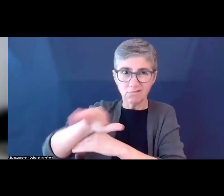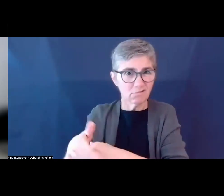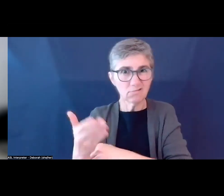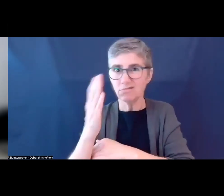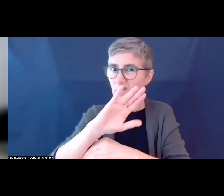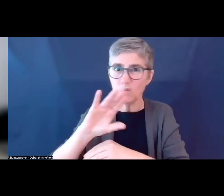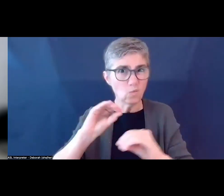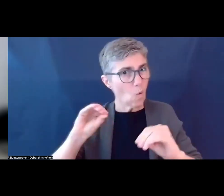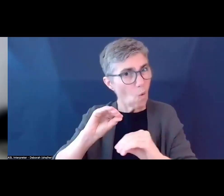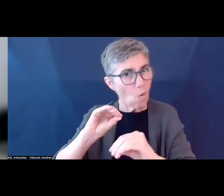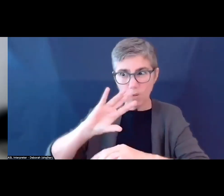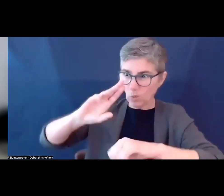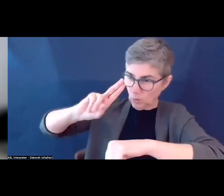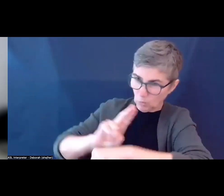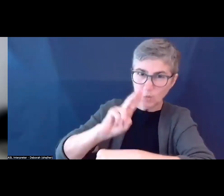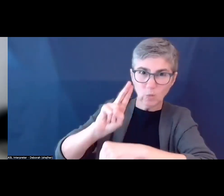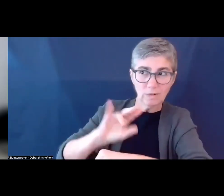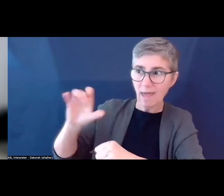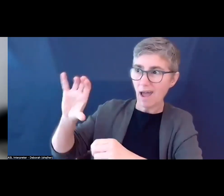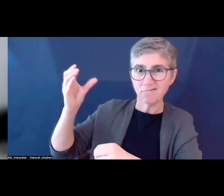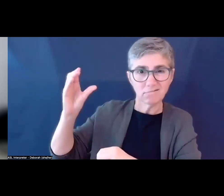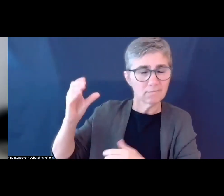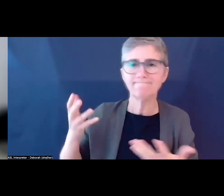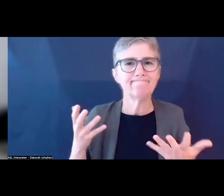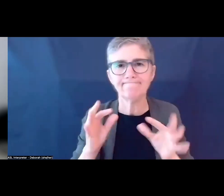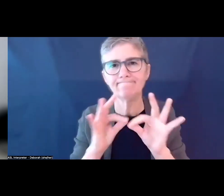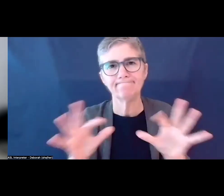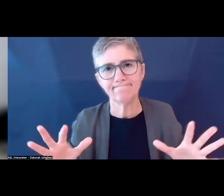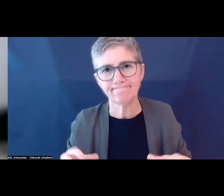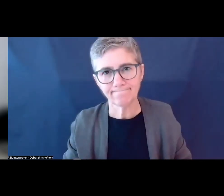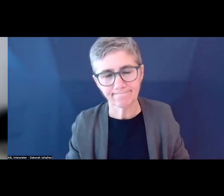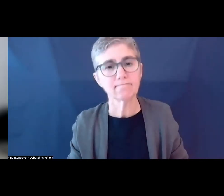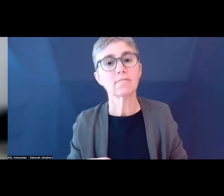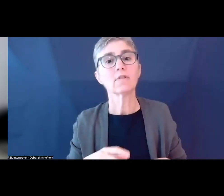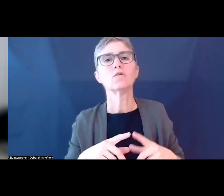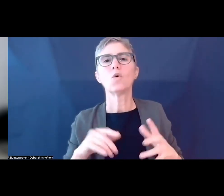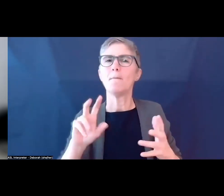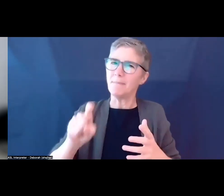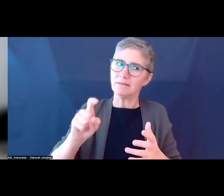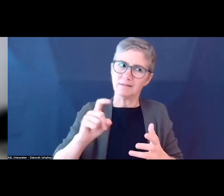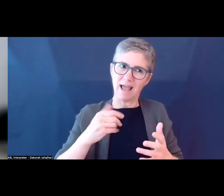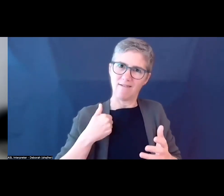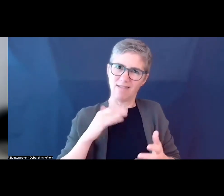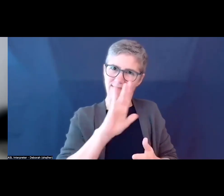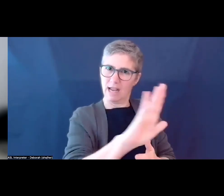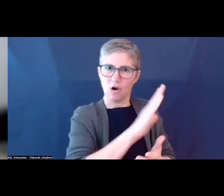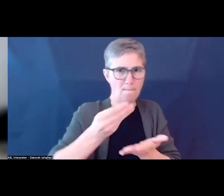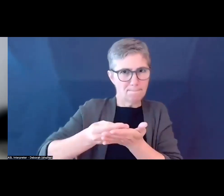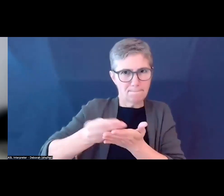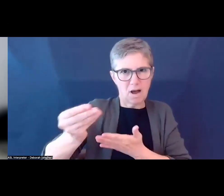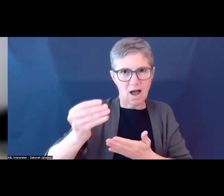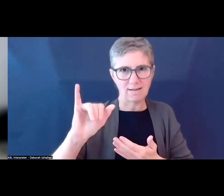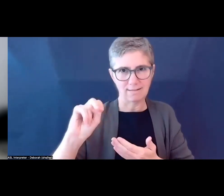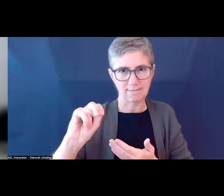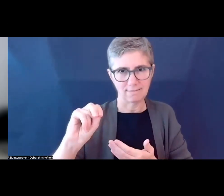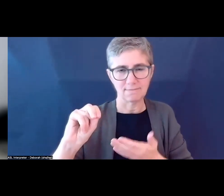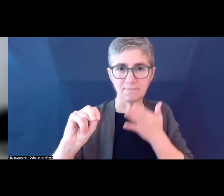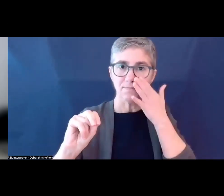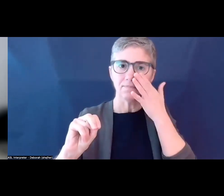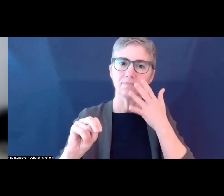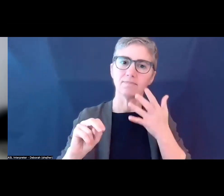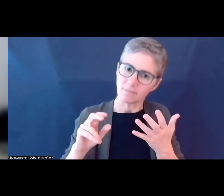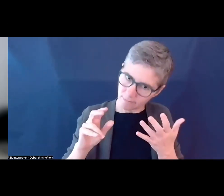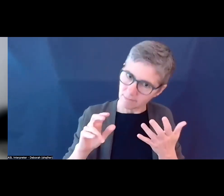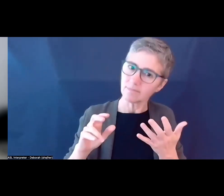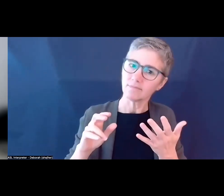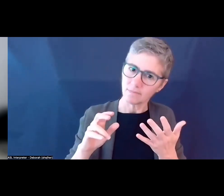there's no buy-in. What this aggression management pilot taught us is that the tool is effective, the staff buy-in,